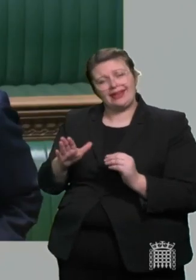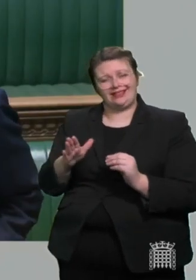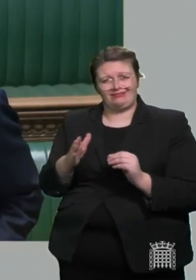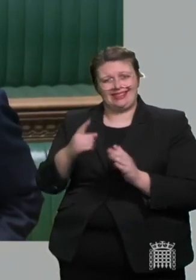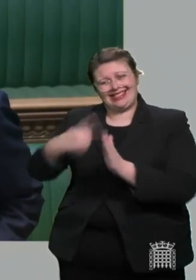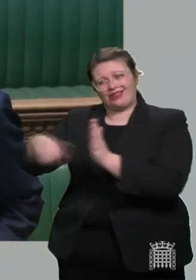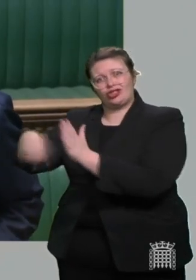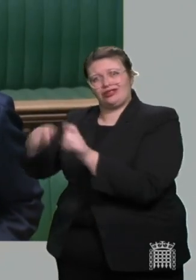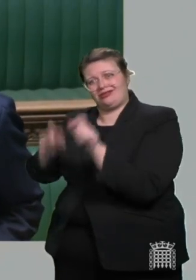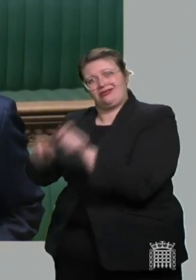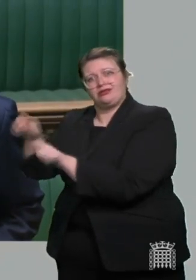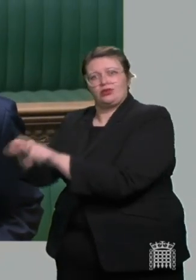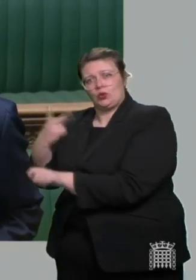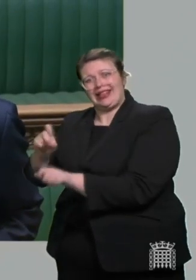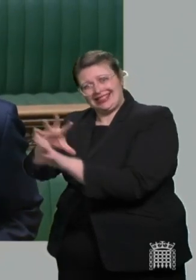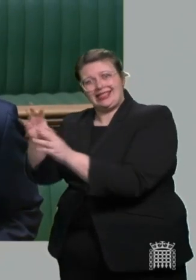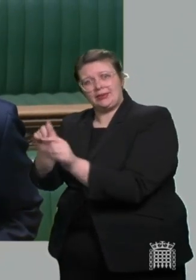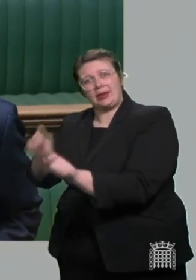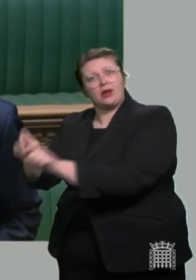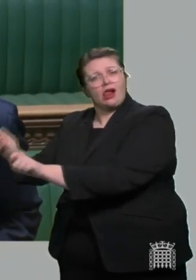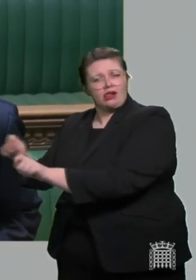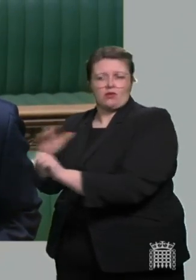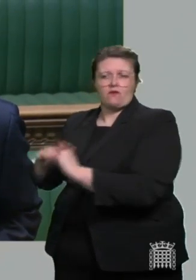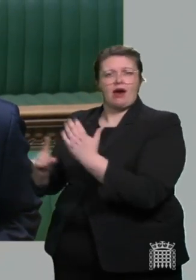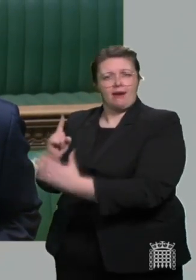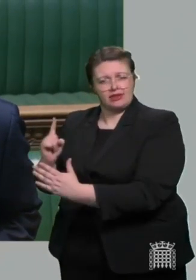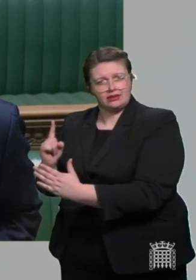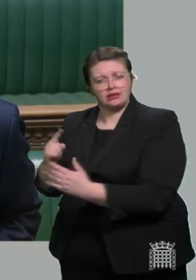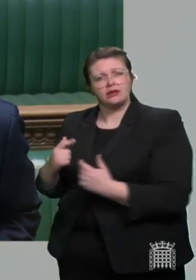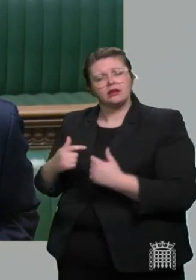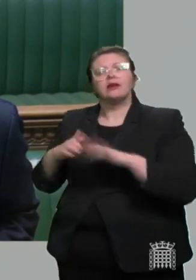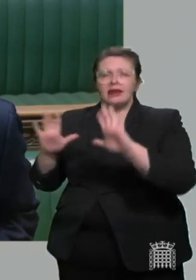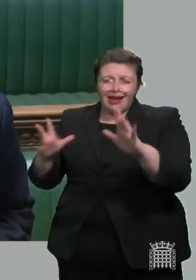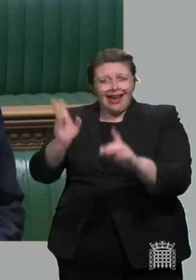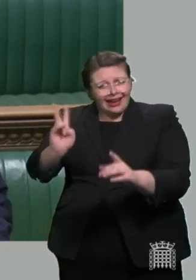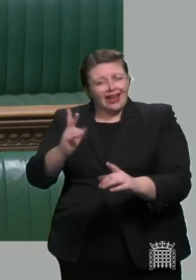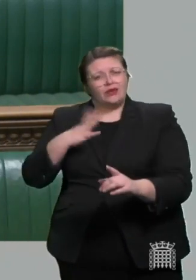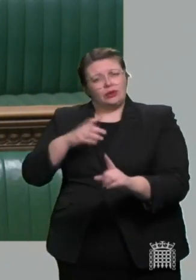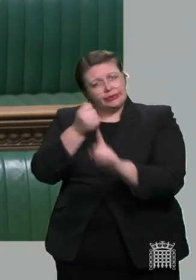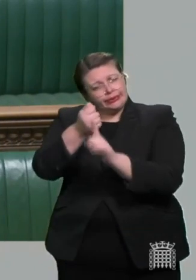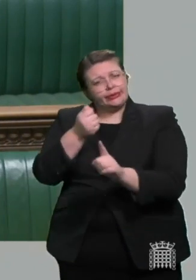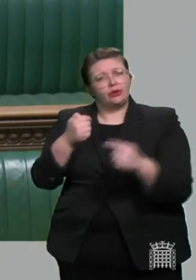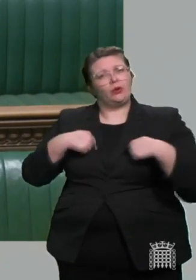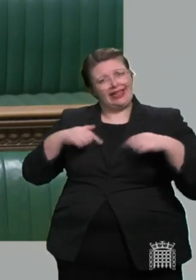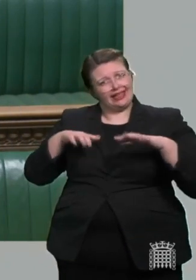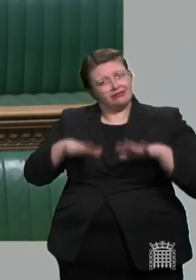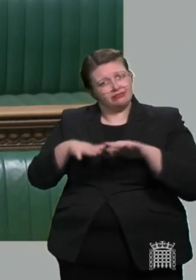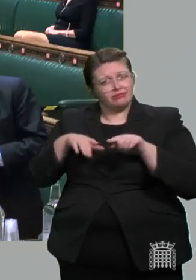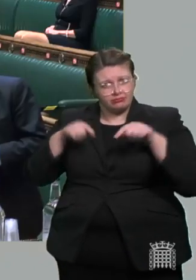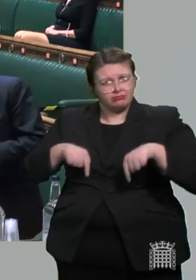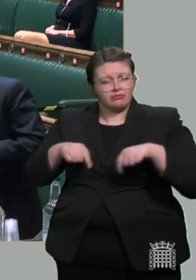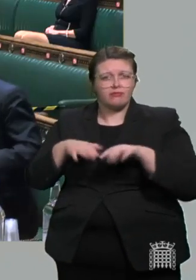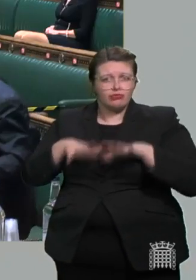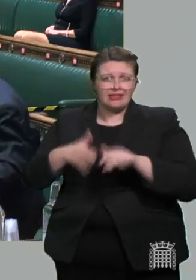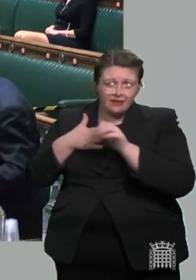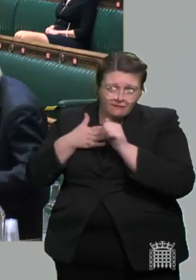And I repeat the point that I have made, that the UK government continues to follow the consolidated guidance, which, by the way, Mr Speaker, was set up by the